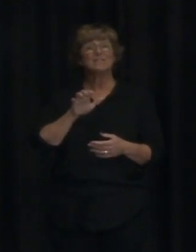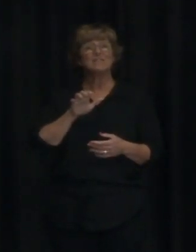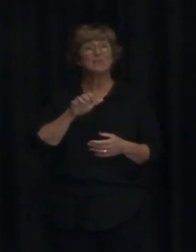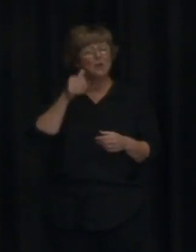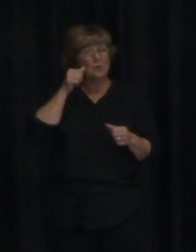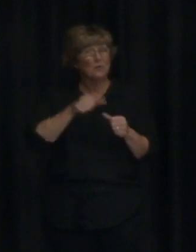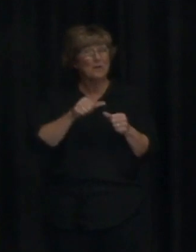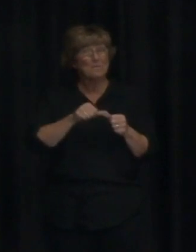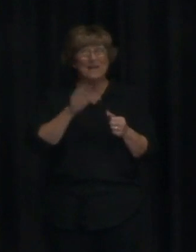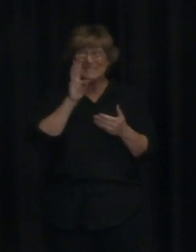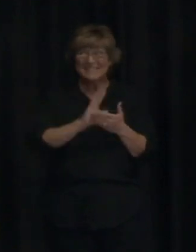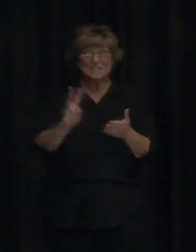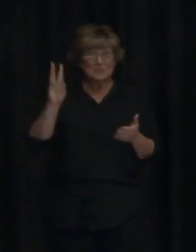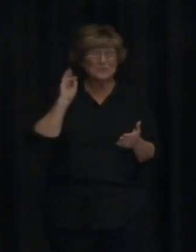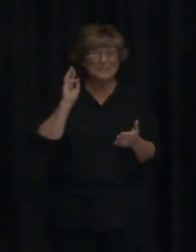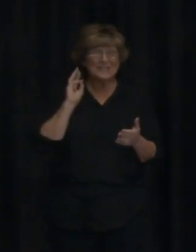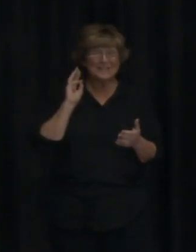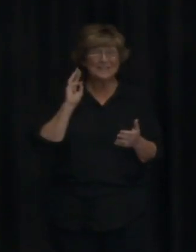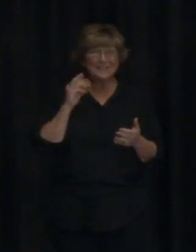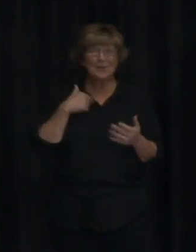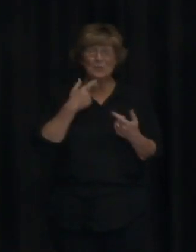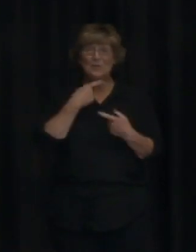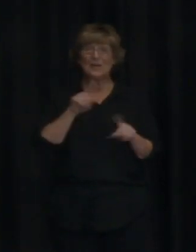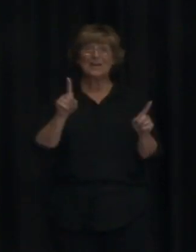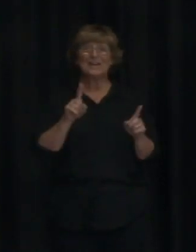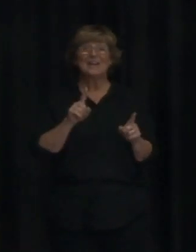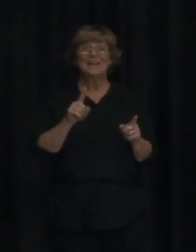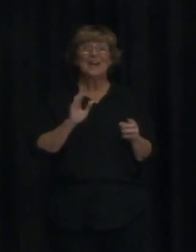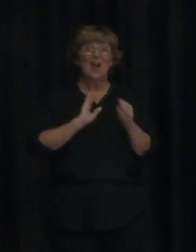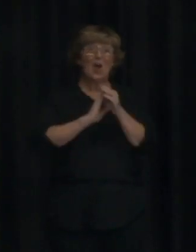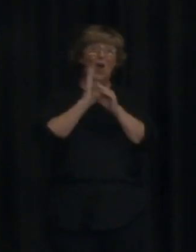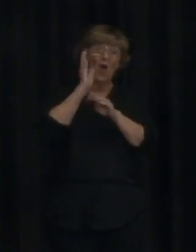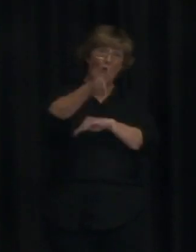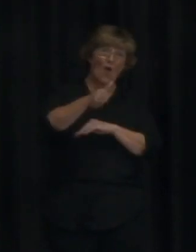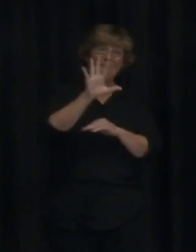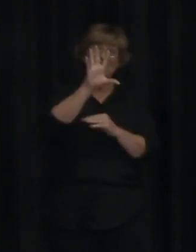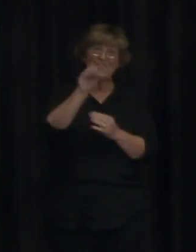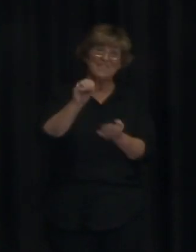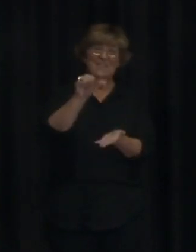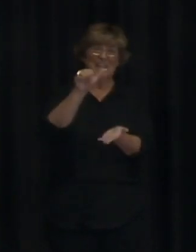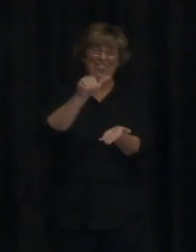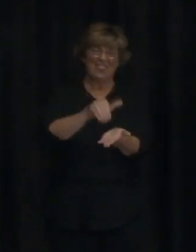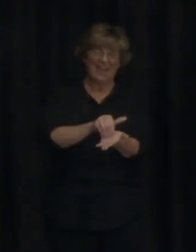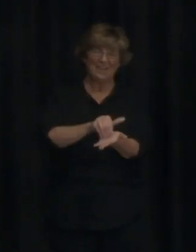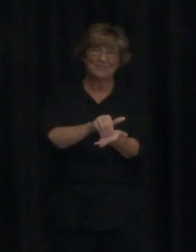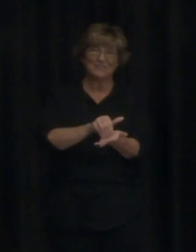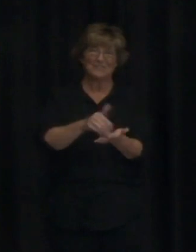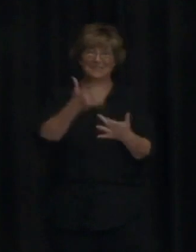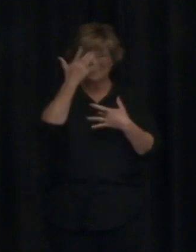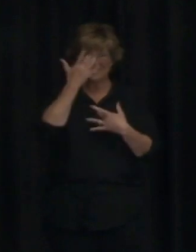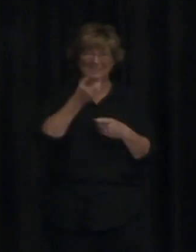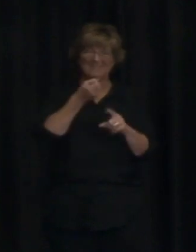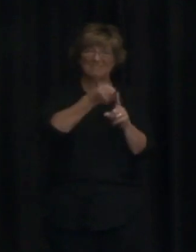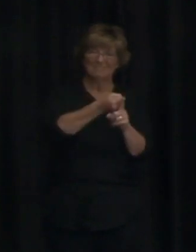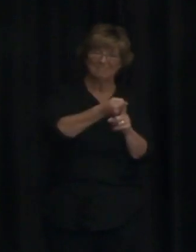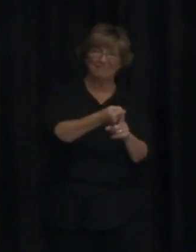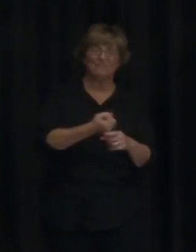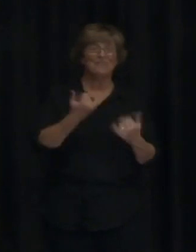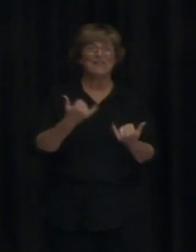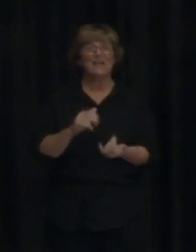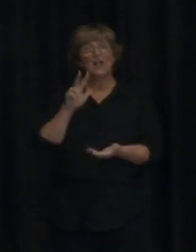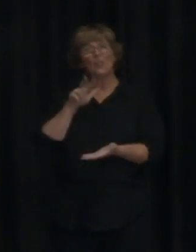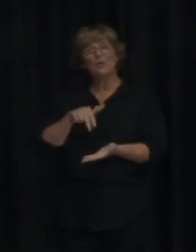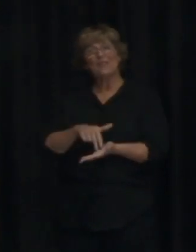remember, 6 weeks ago, we were announcing over 50,000 cases of COVID,